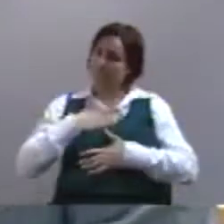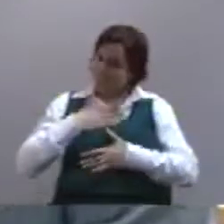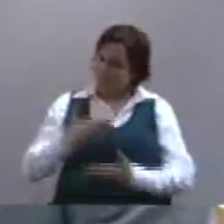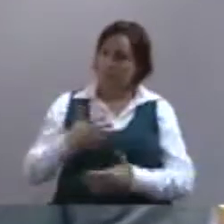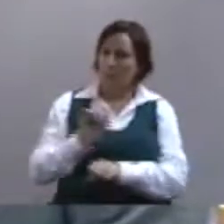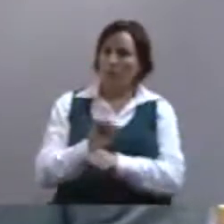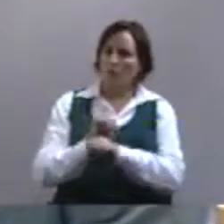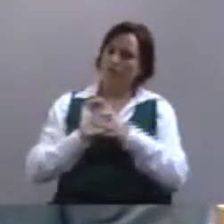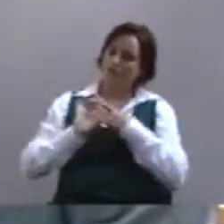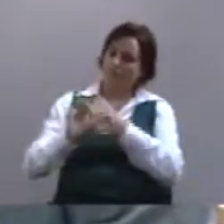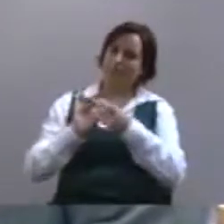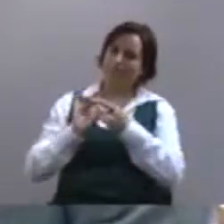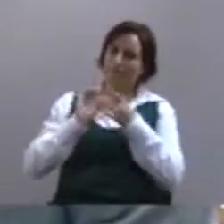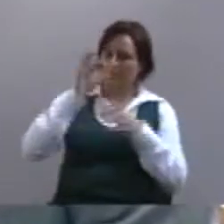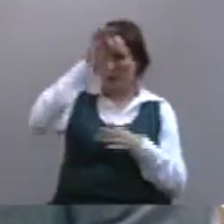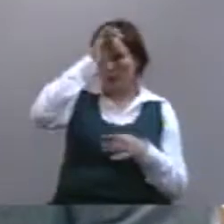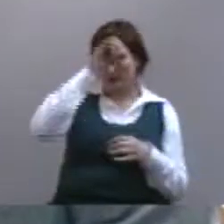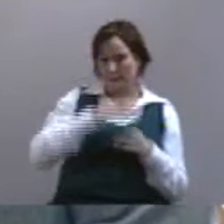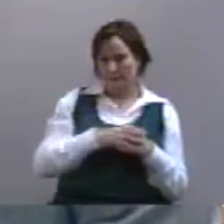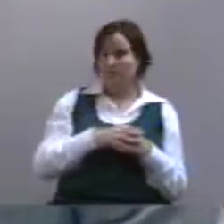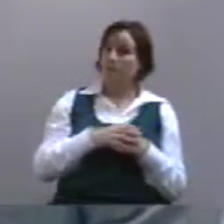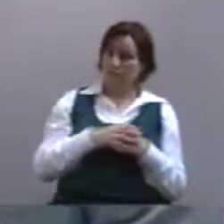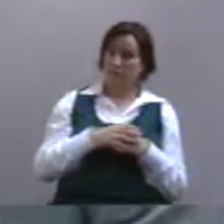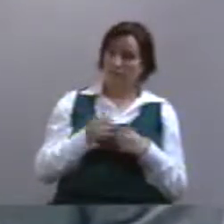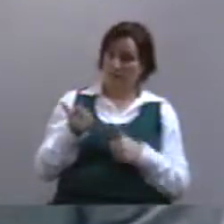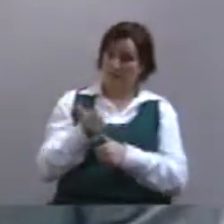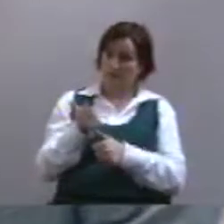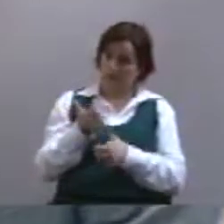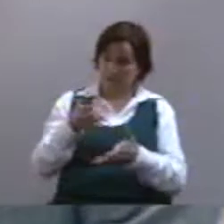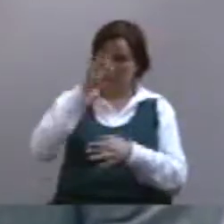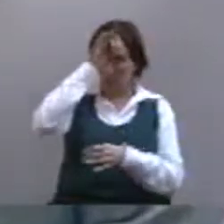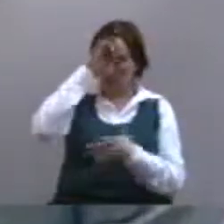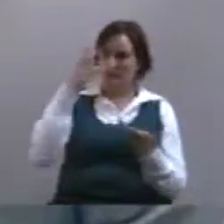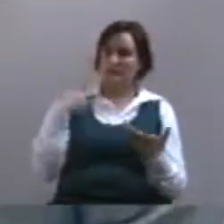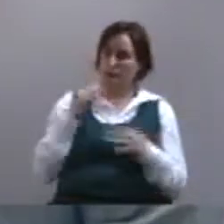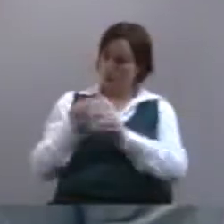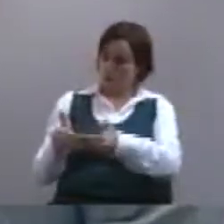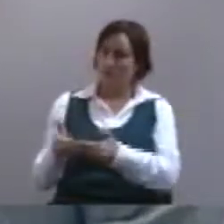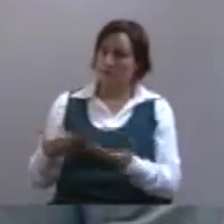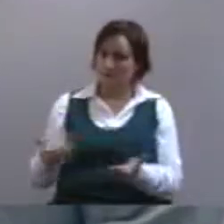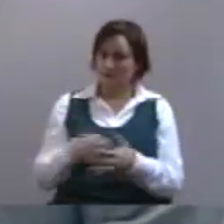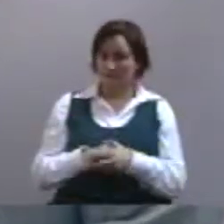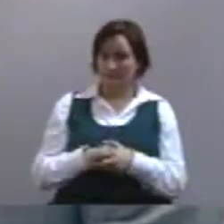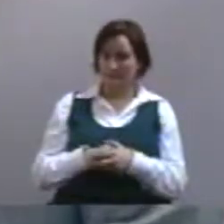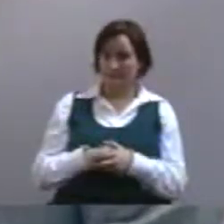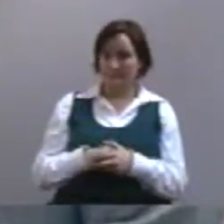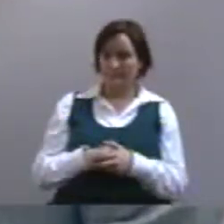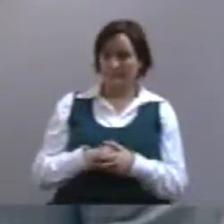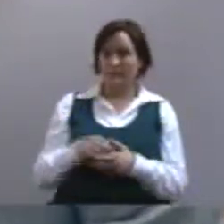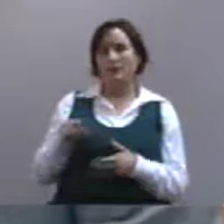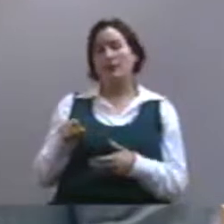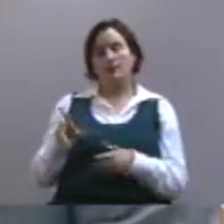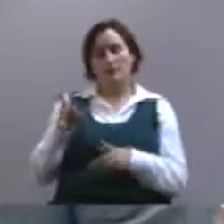and ensuring that they assist the police and protect them from the attacks, because many of these attacks happen when